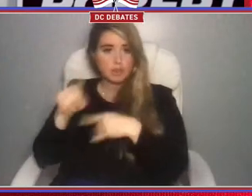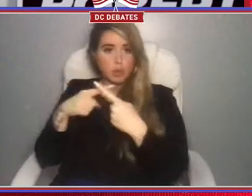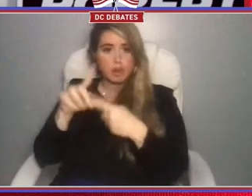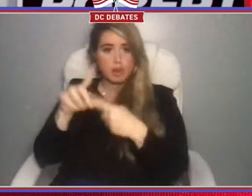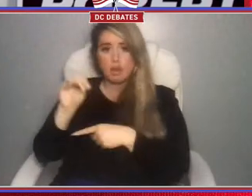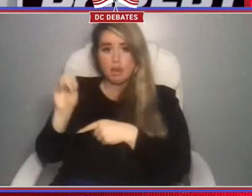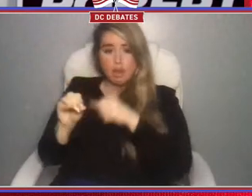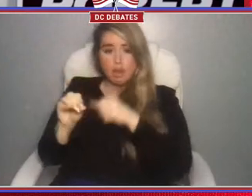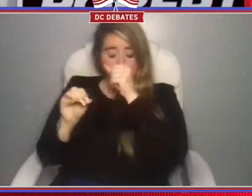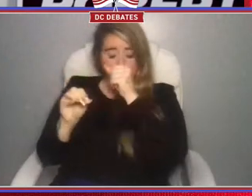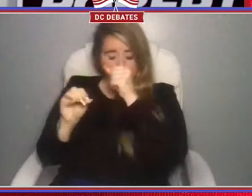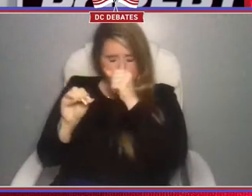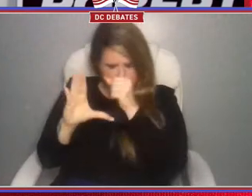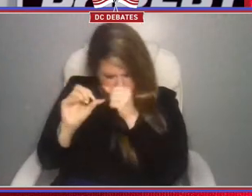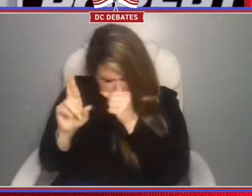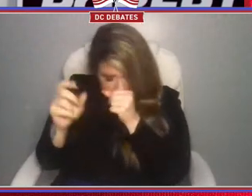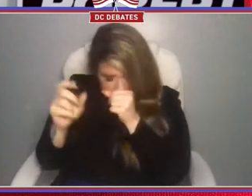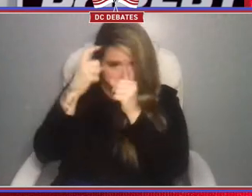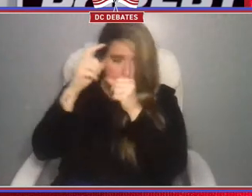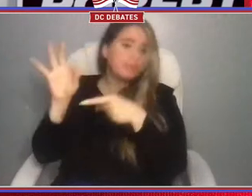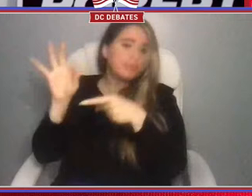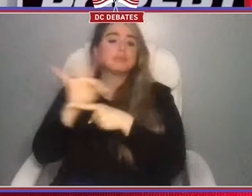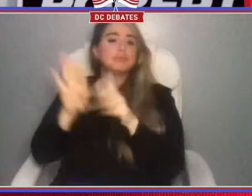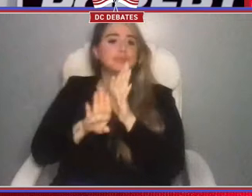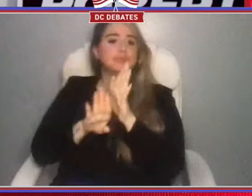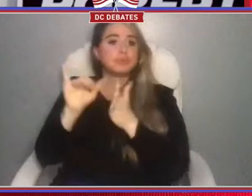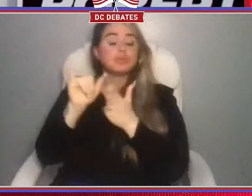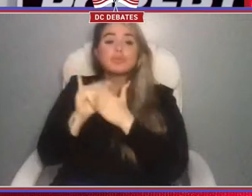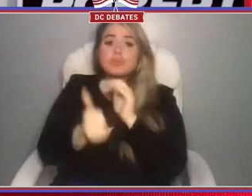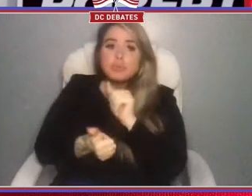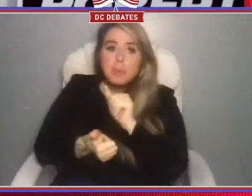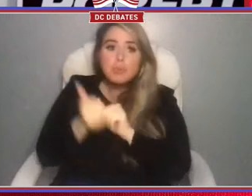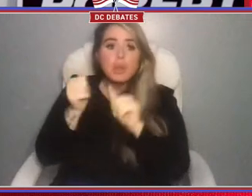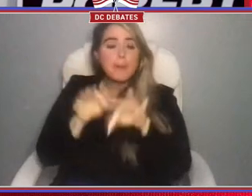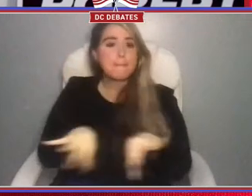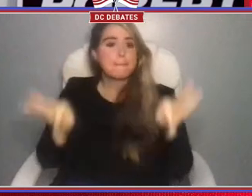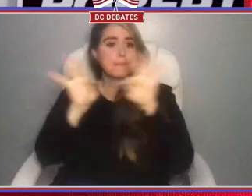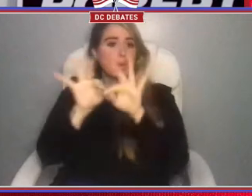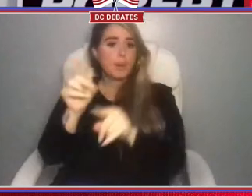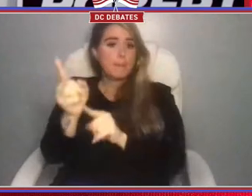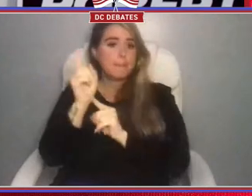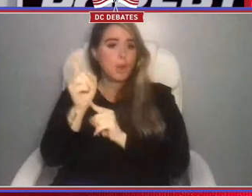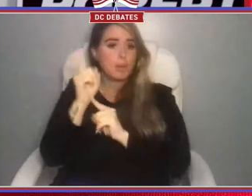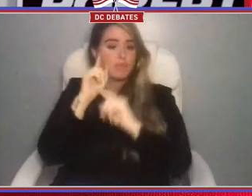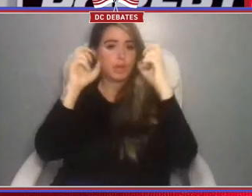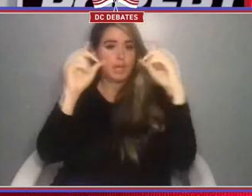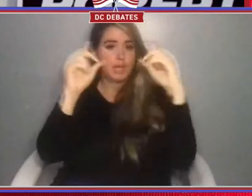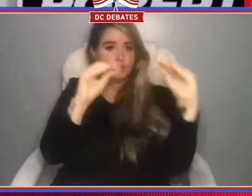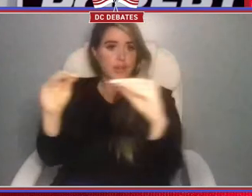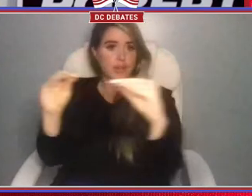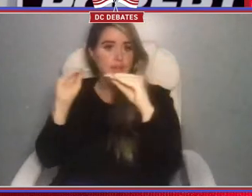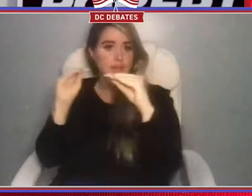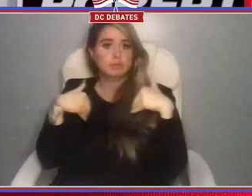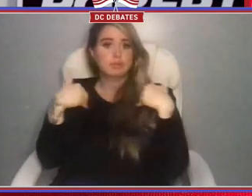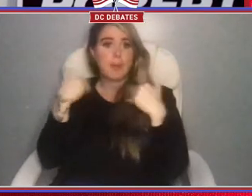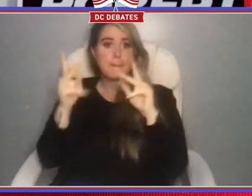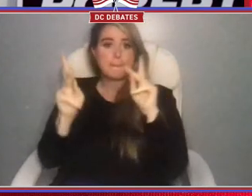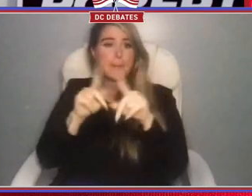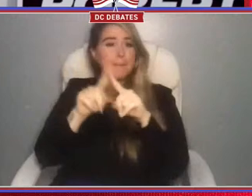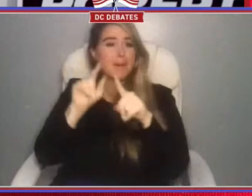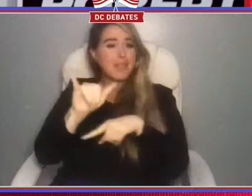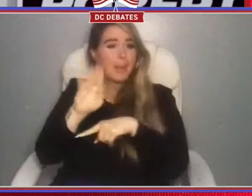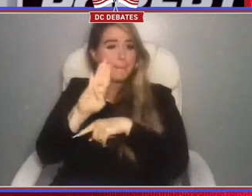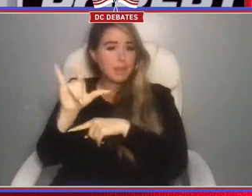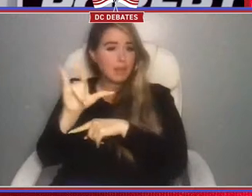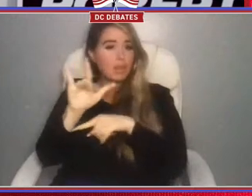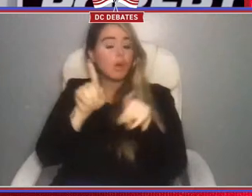brain functions develop. It is the most pivotal educational opportunity for our young people. But this bill also provides